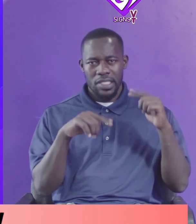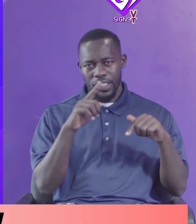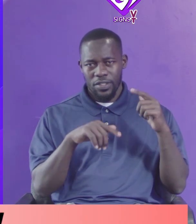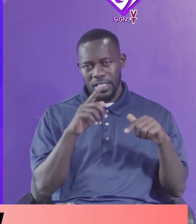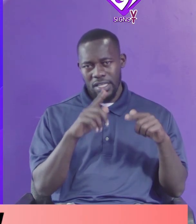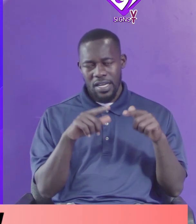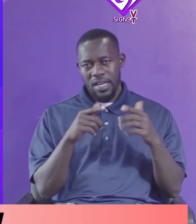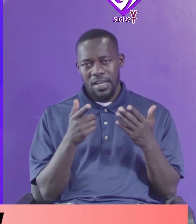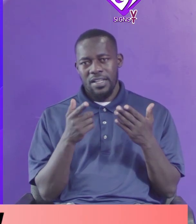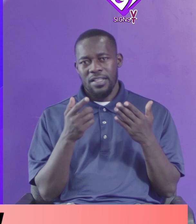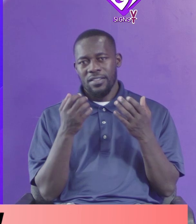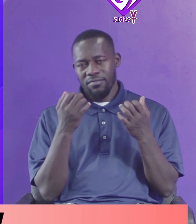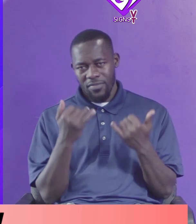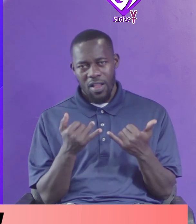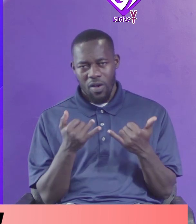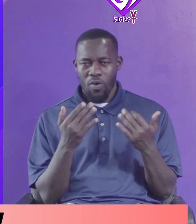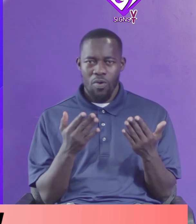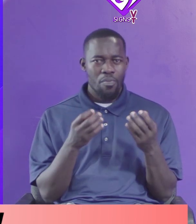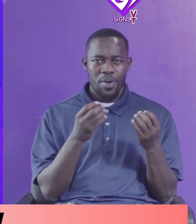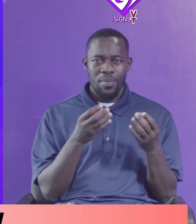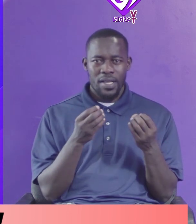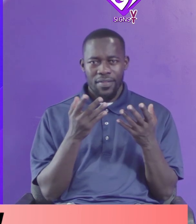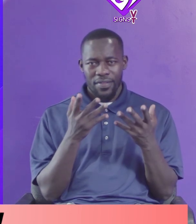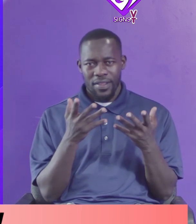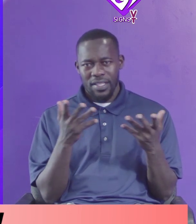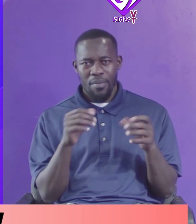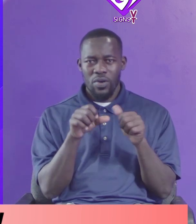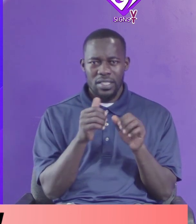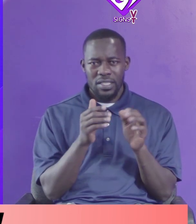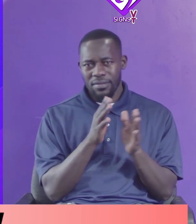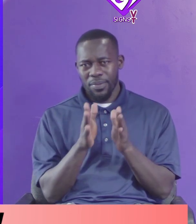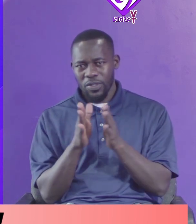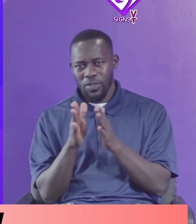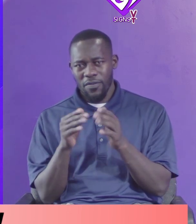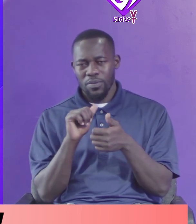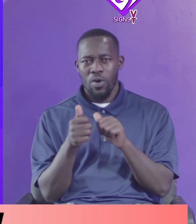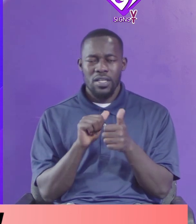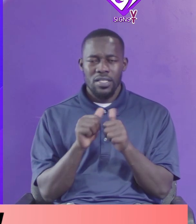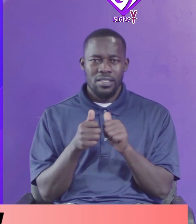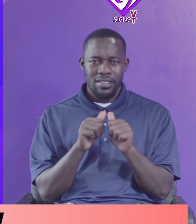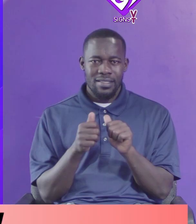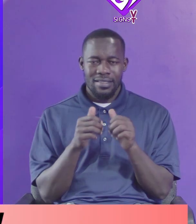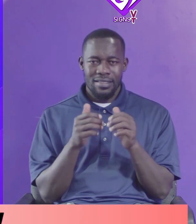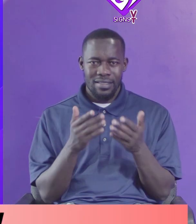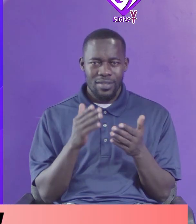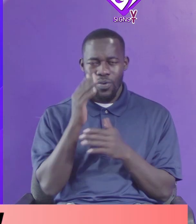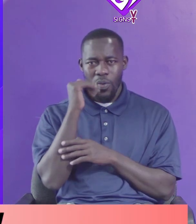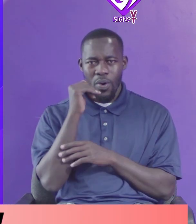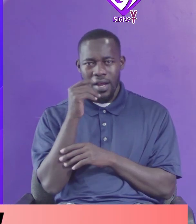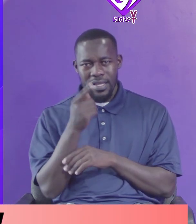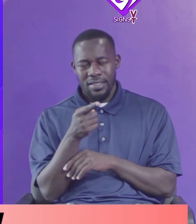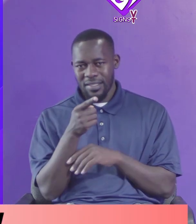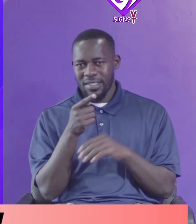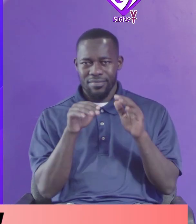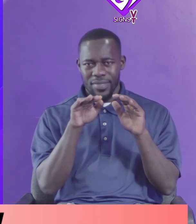time out, a lot of questions were being raised as far as preparations was concerned, because it registered a slight drop as